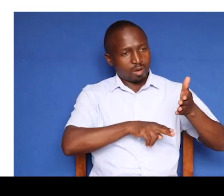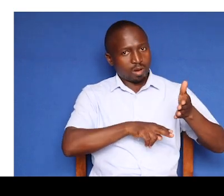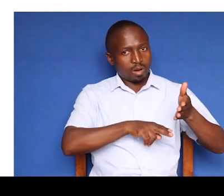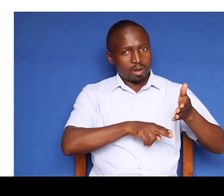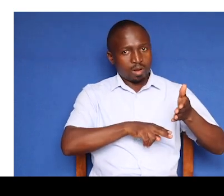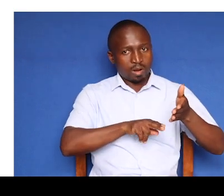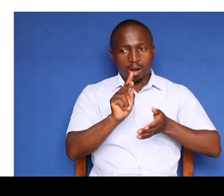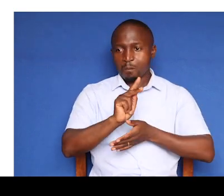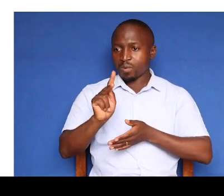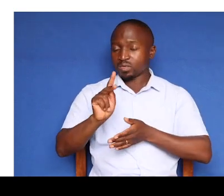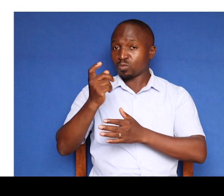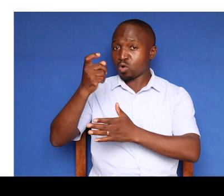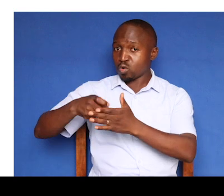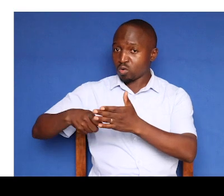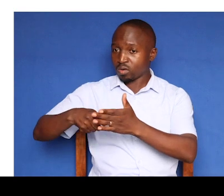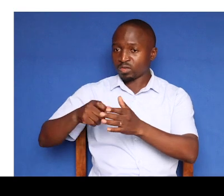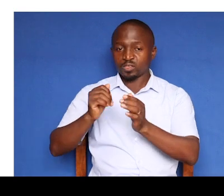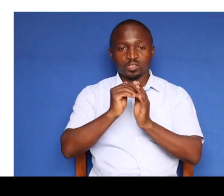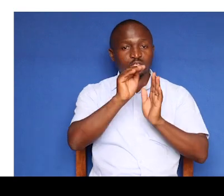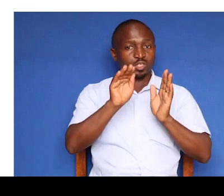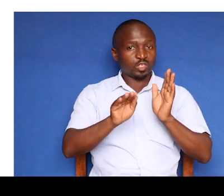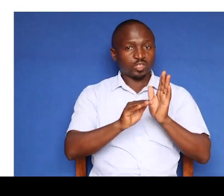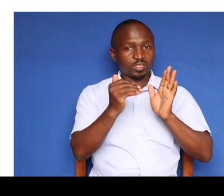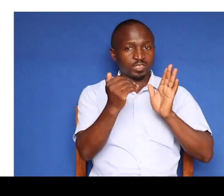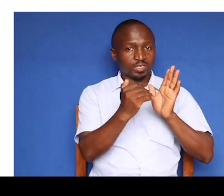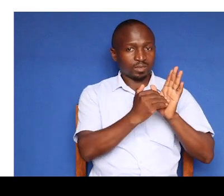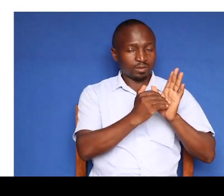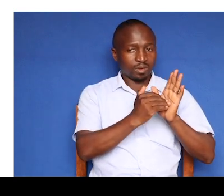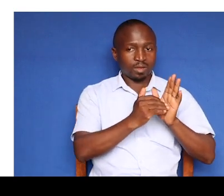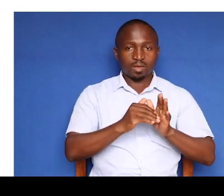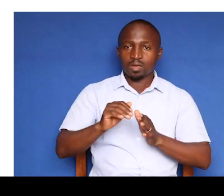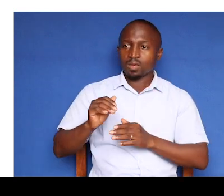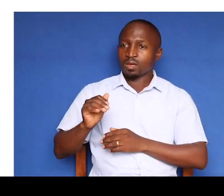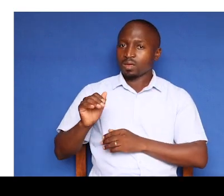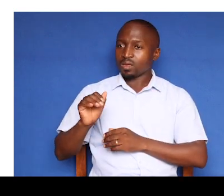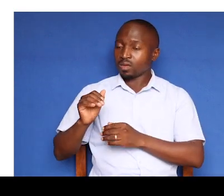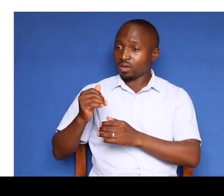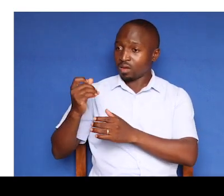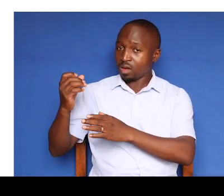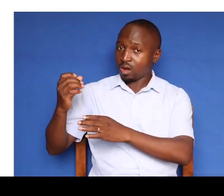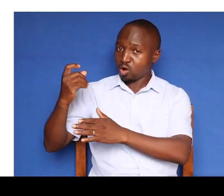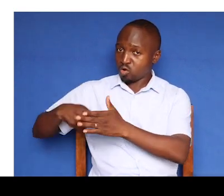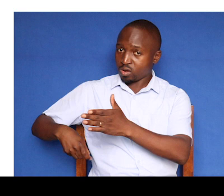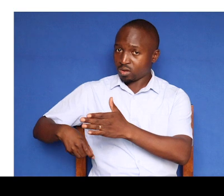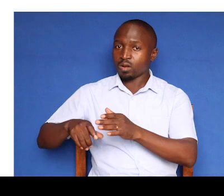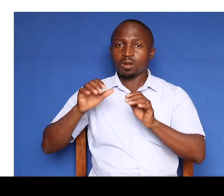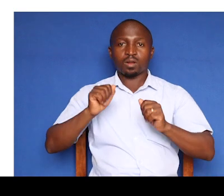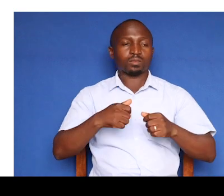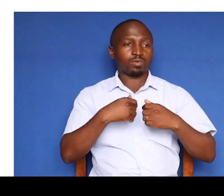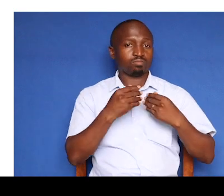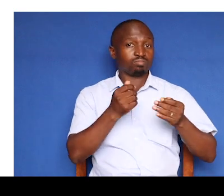of Tax and Income Tax Act to be taxed for VAT purpose.